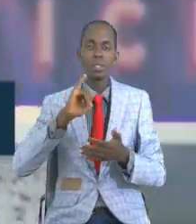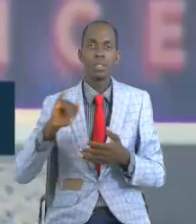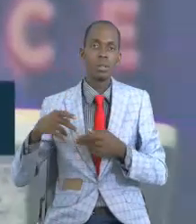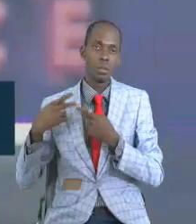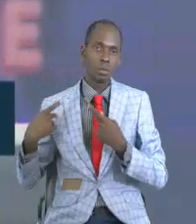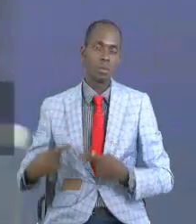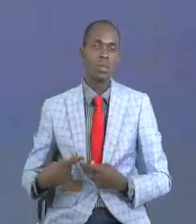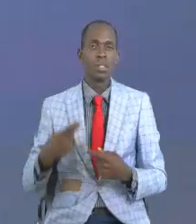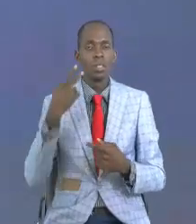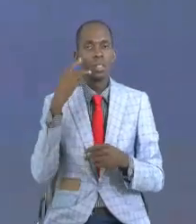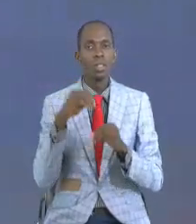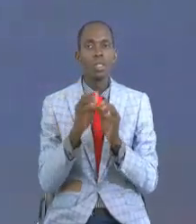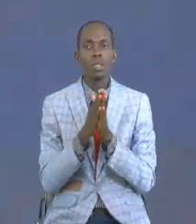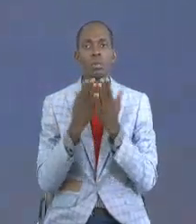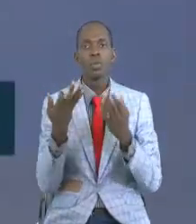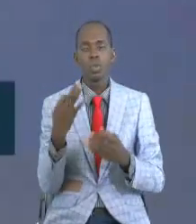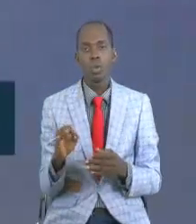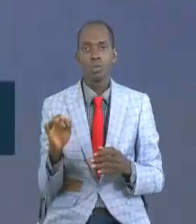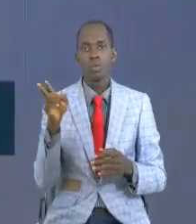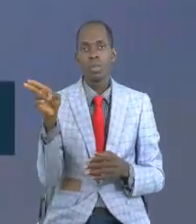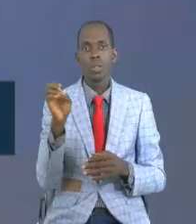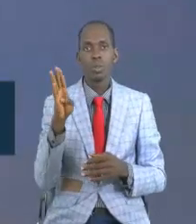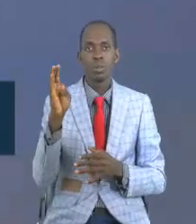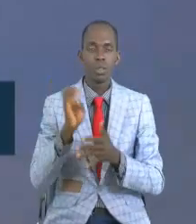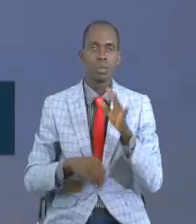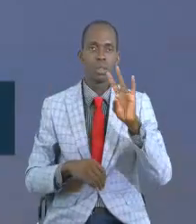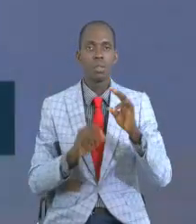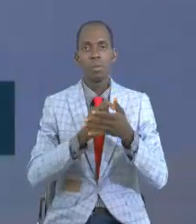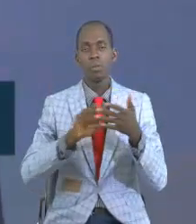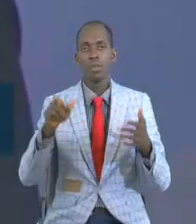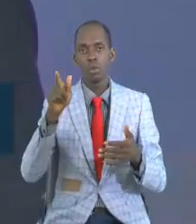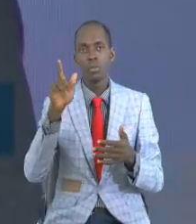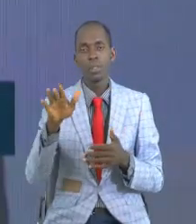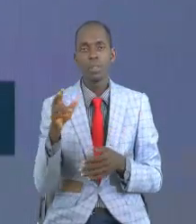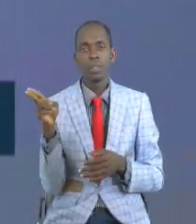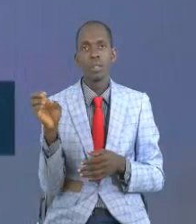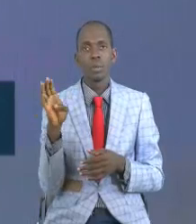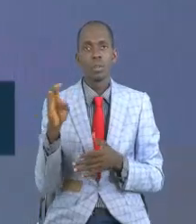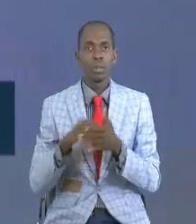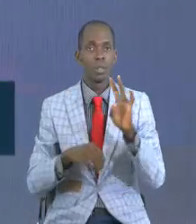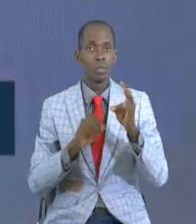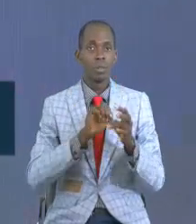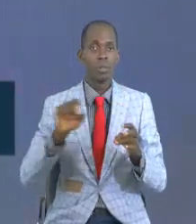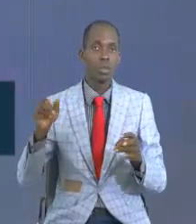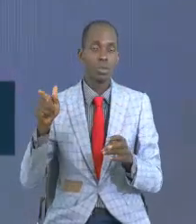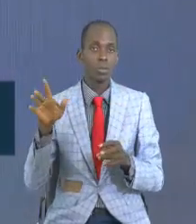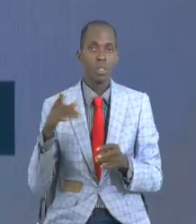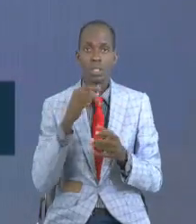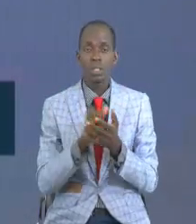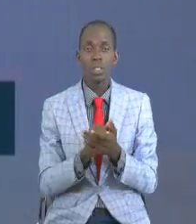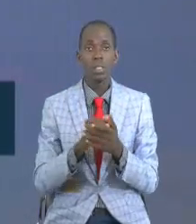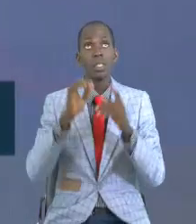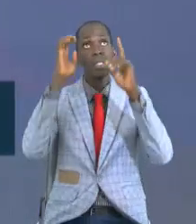hebrews chapter seven and i'm reading from verse 25 he says wherefore he is